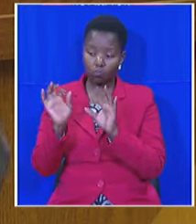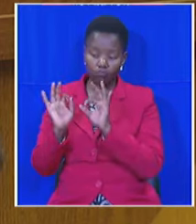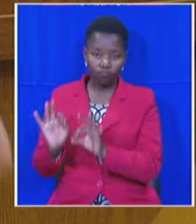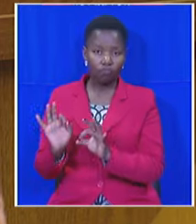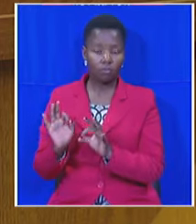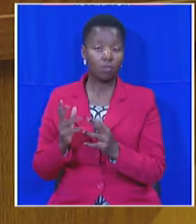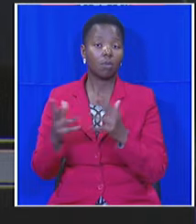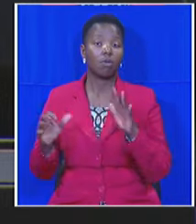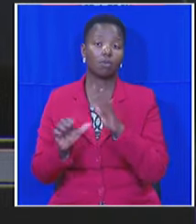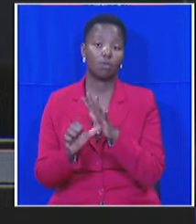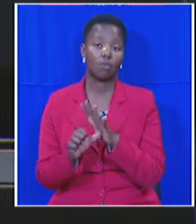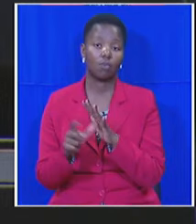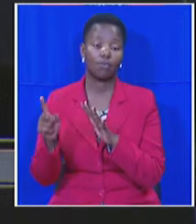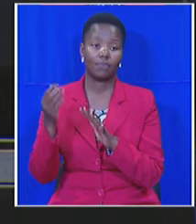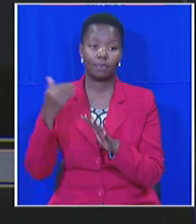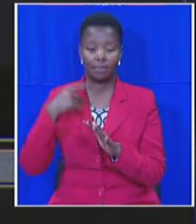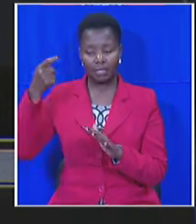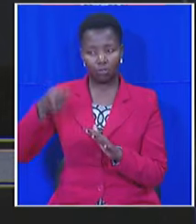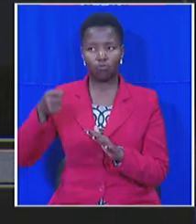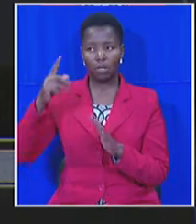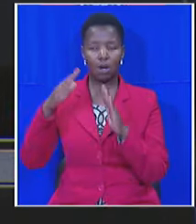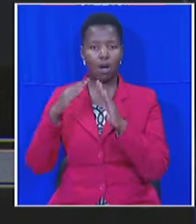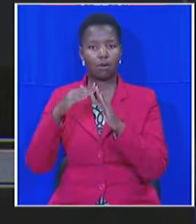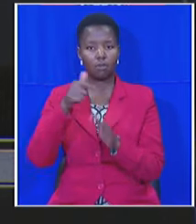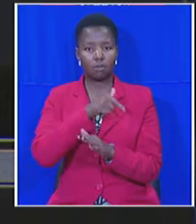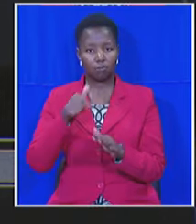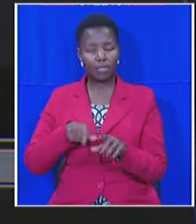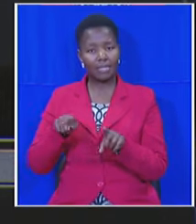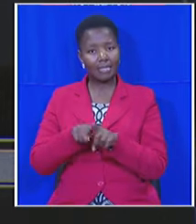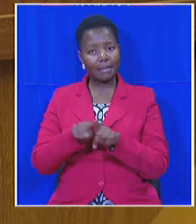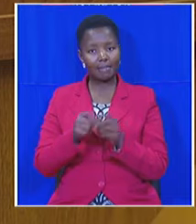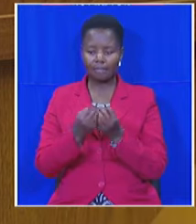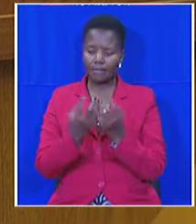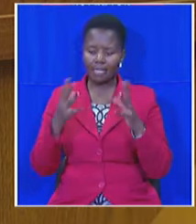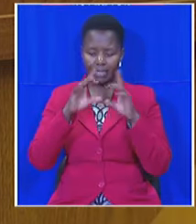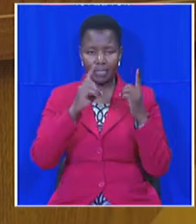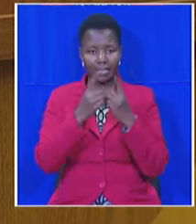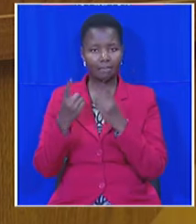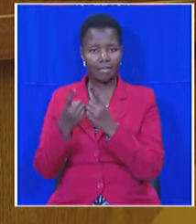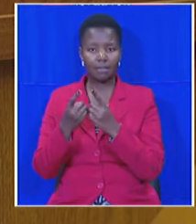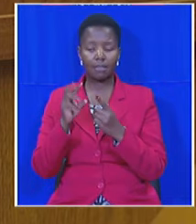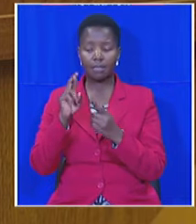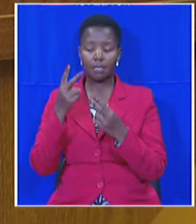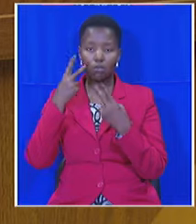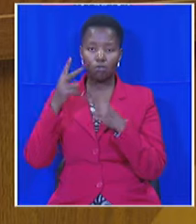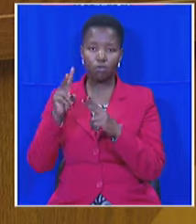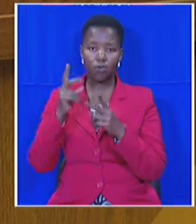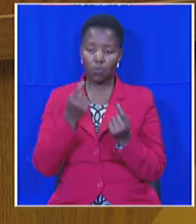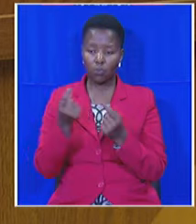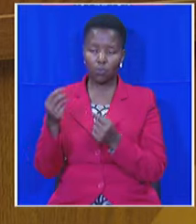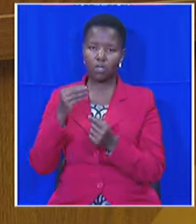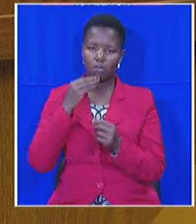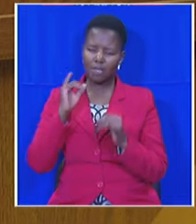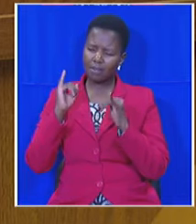the Nkandla judgment and the fact that many departments are taking her decisions on review now, is obviously a severe